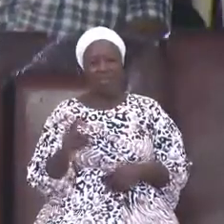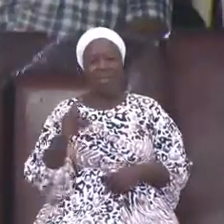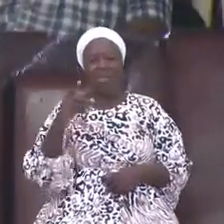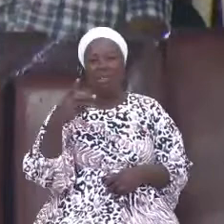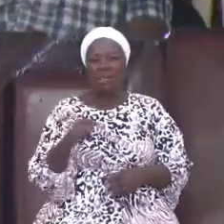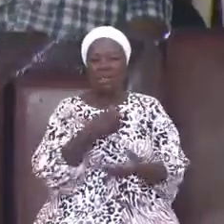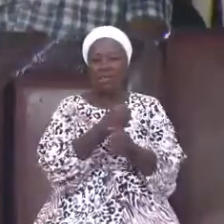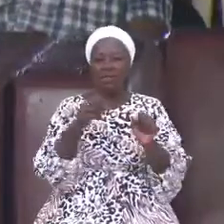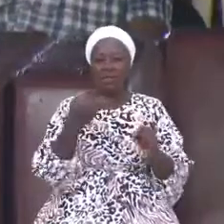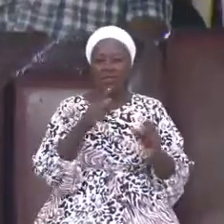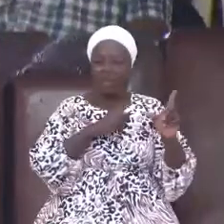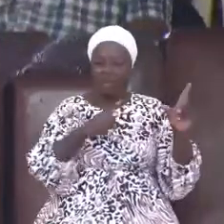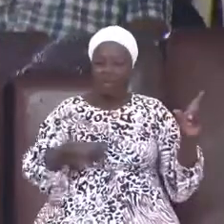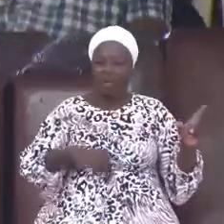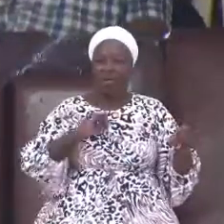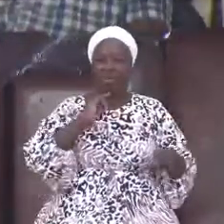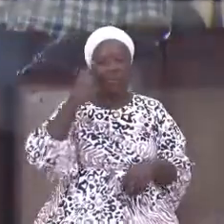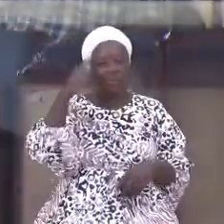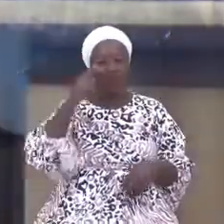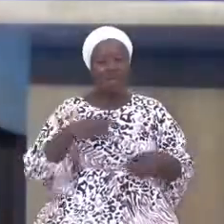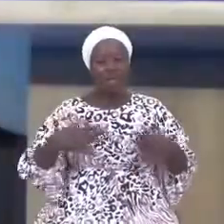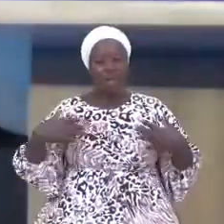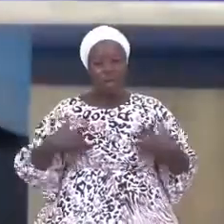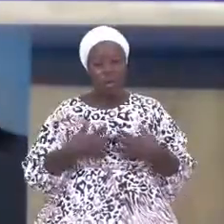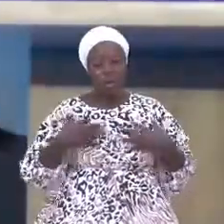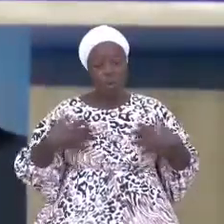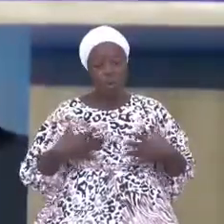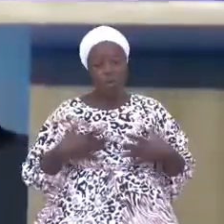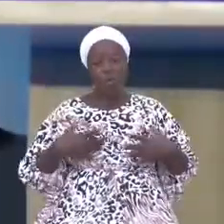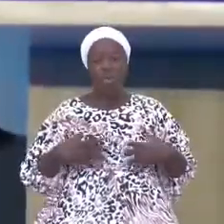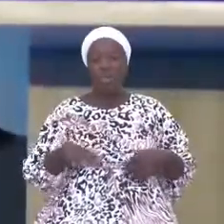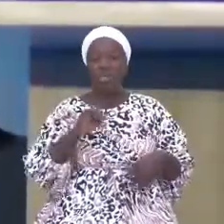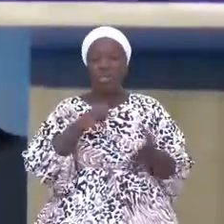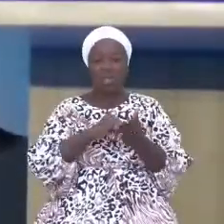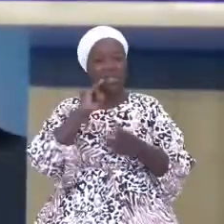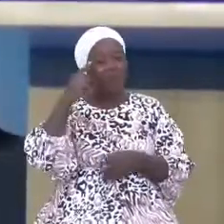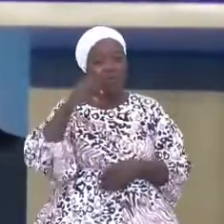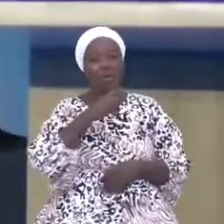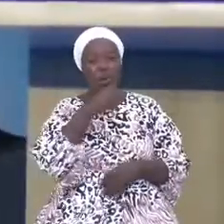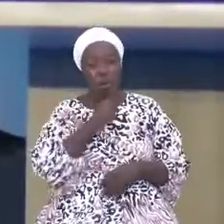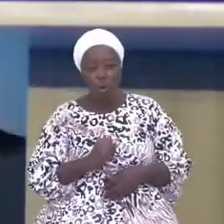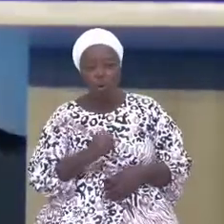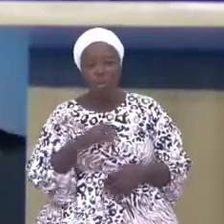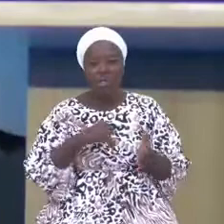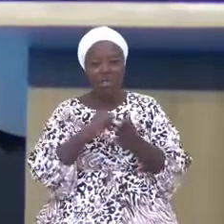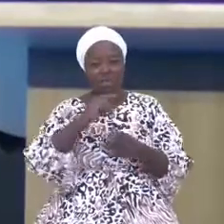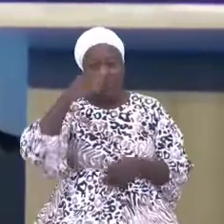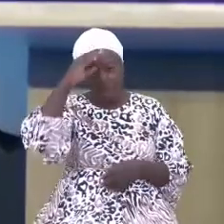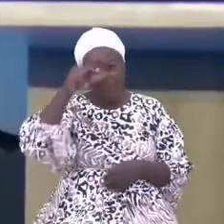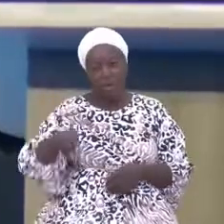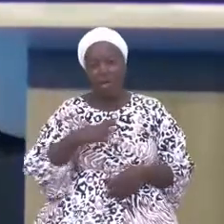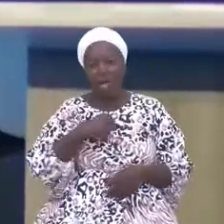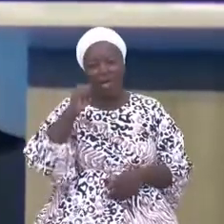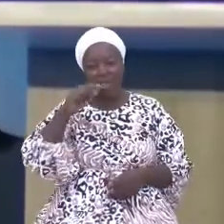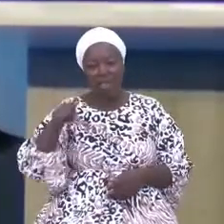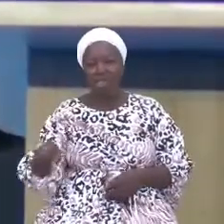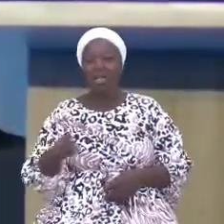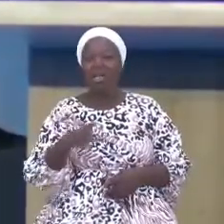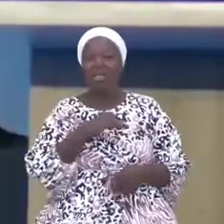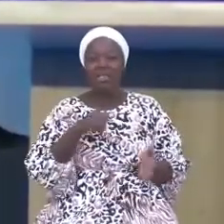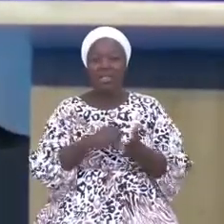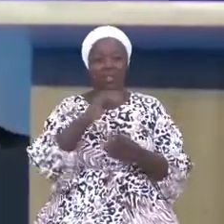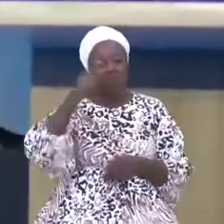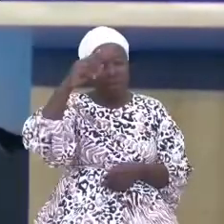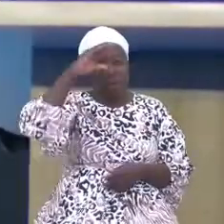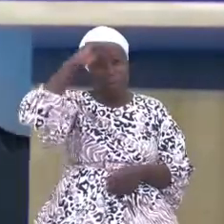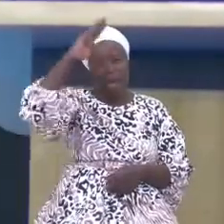of the Lord is for the young, is for the old, is for the boy and the girl, is for the man